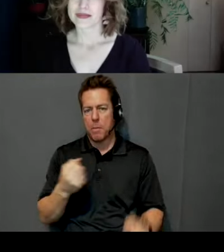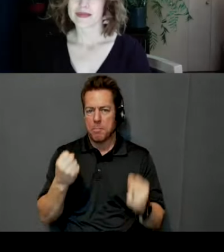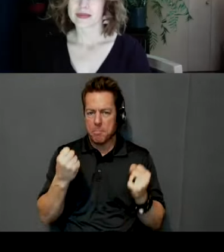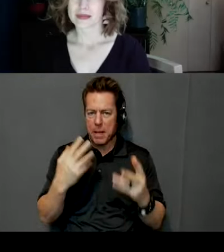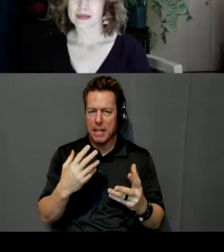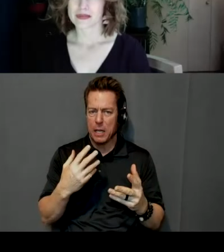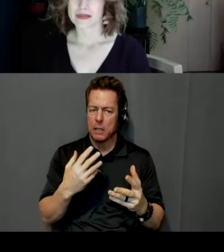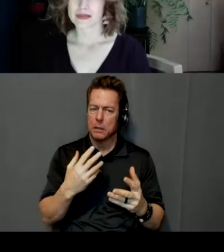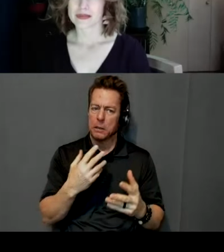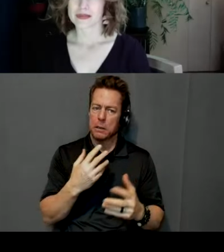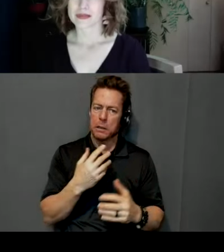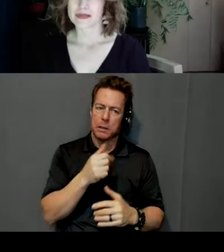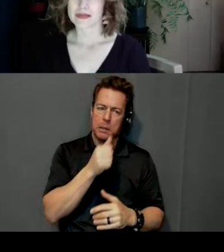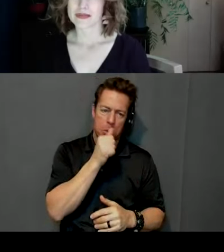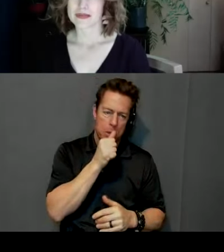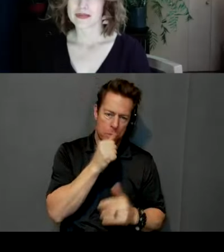reasons.